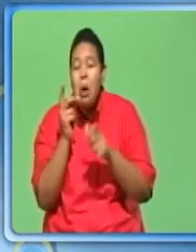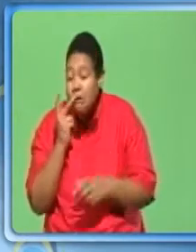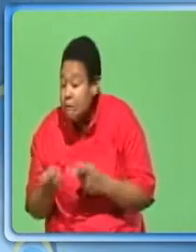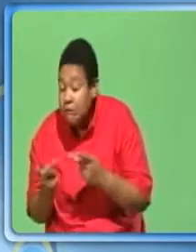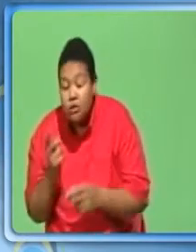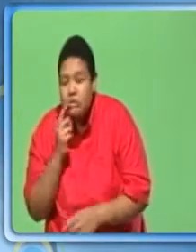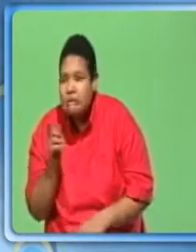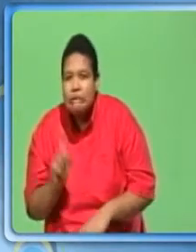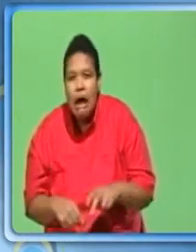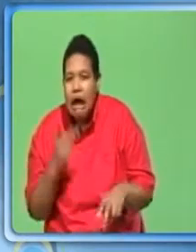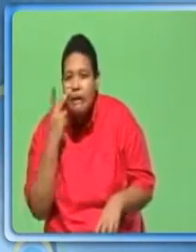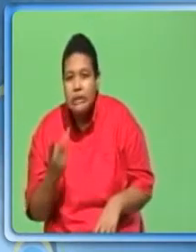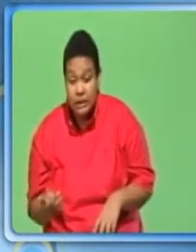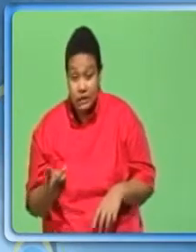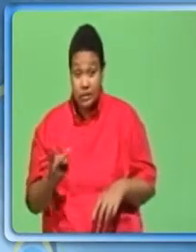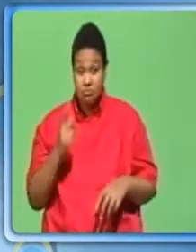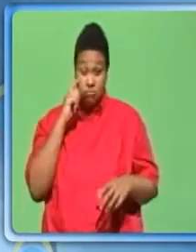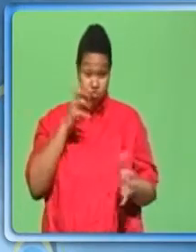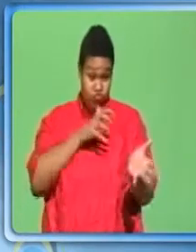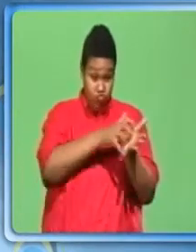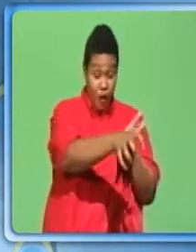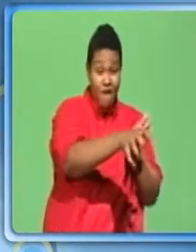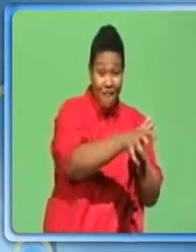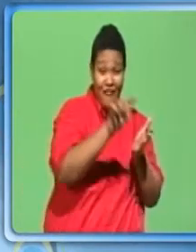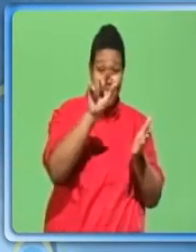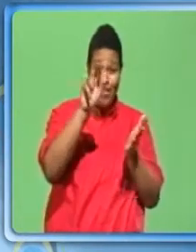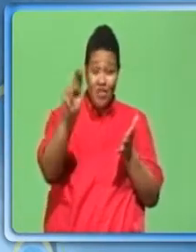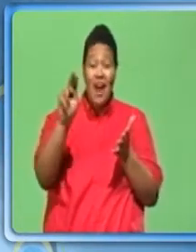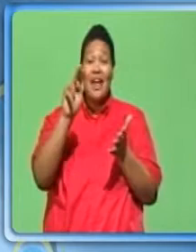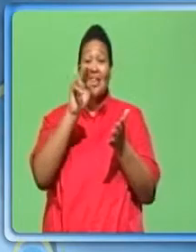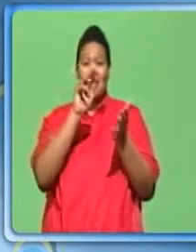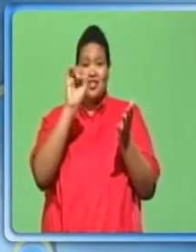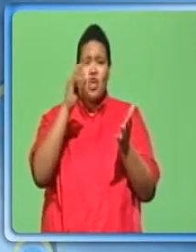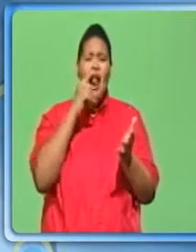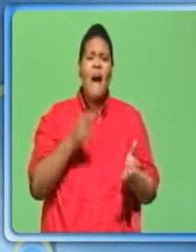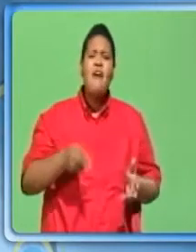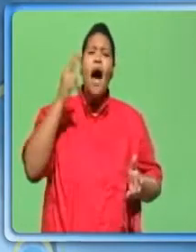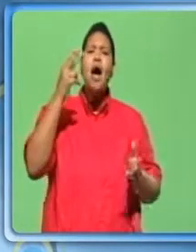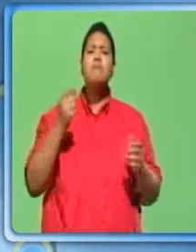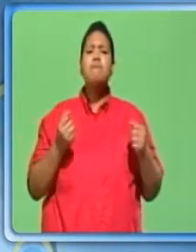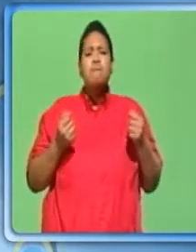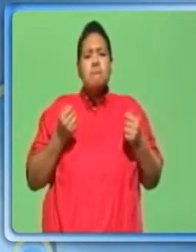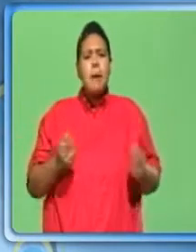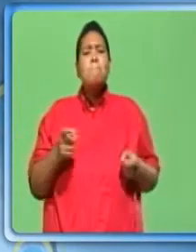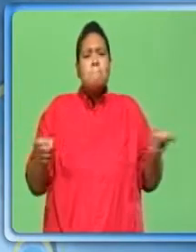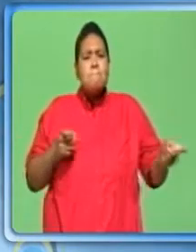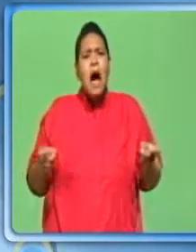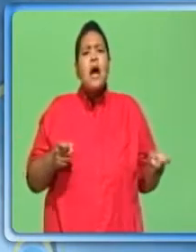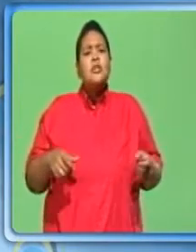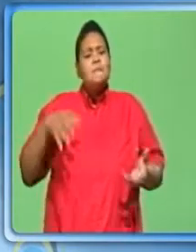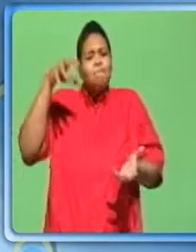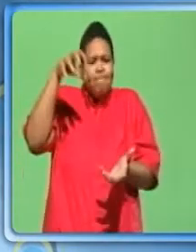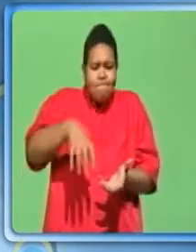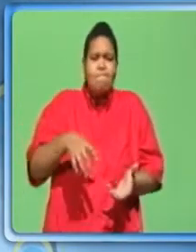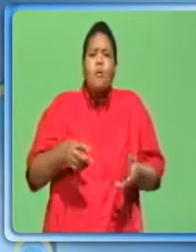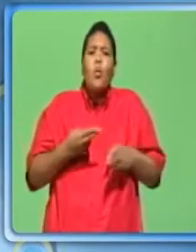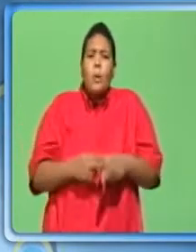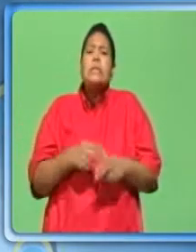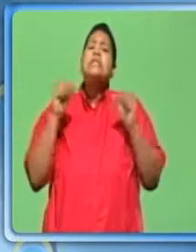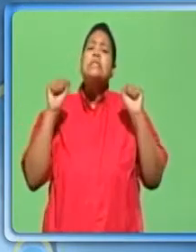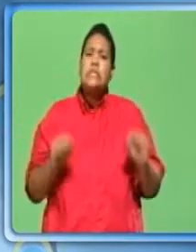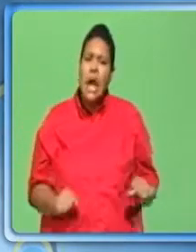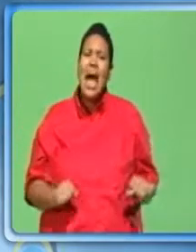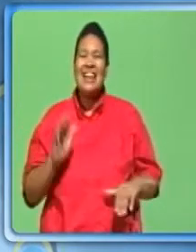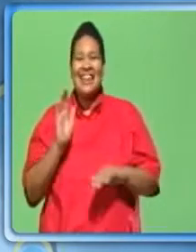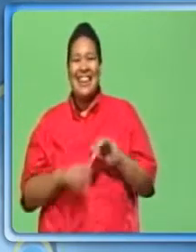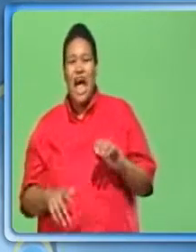particles. Coarse-grained soils have higher bearing capacities and are more stable as a foundation material